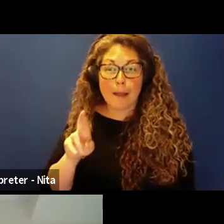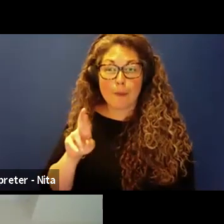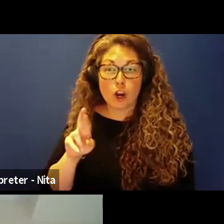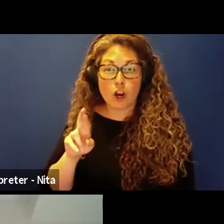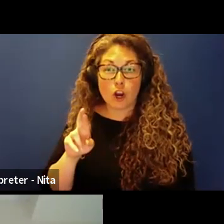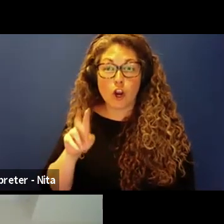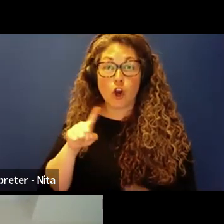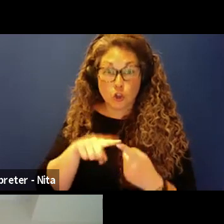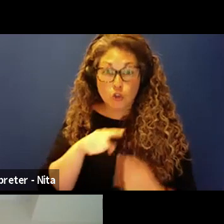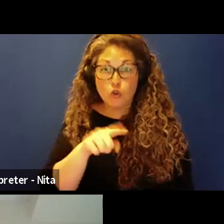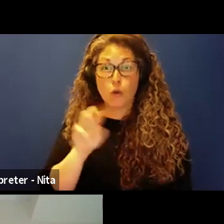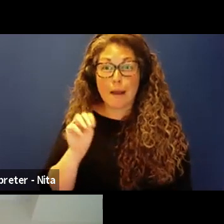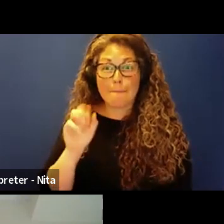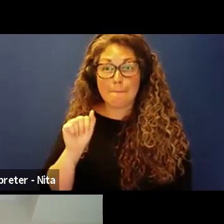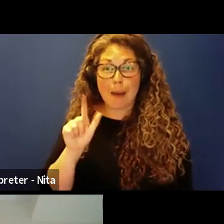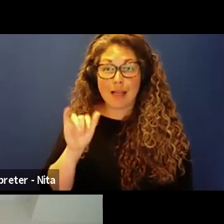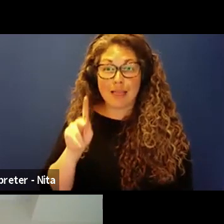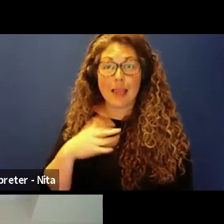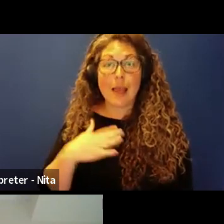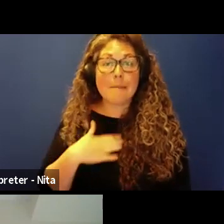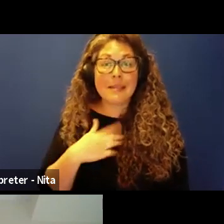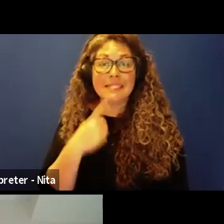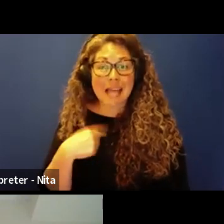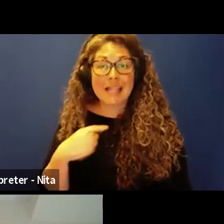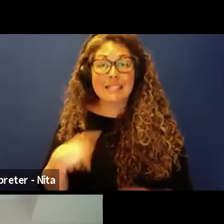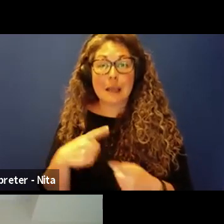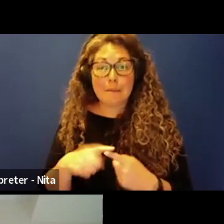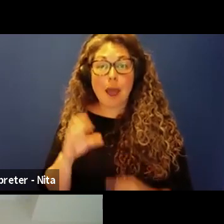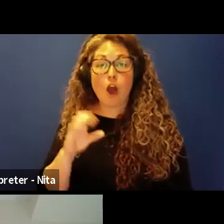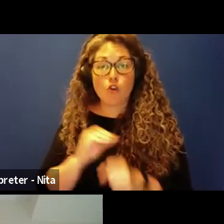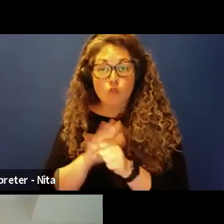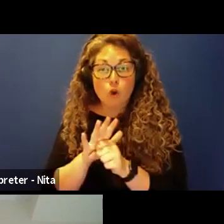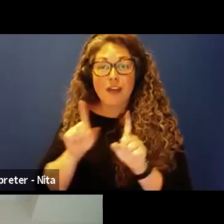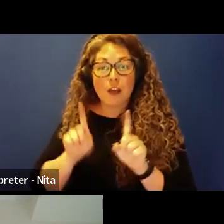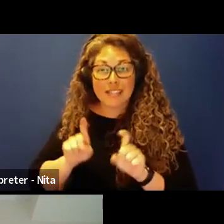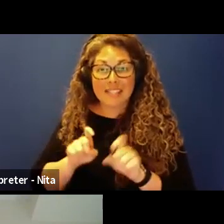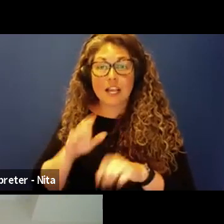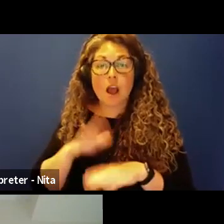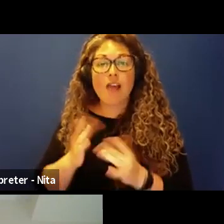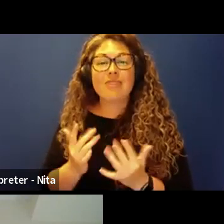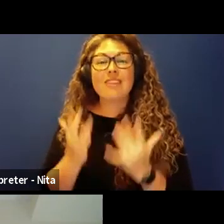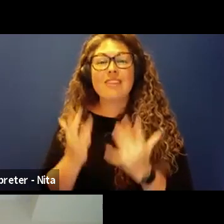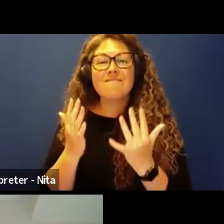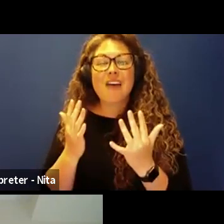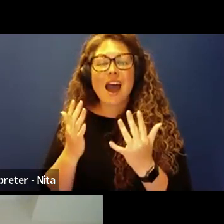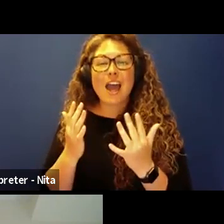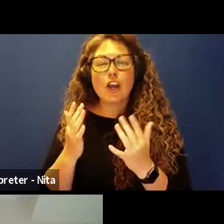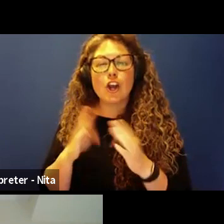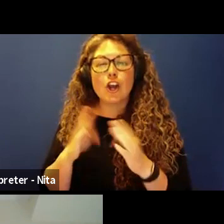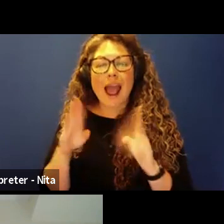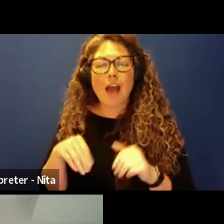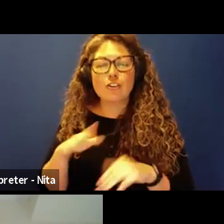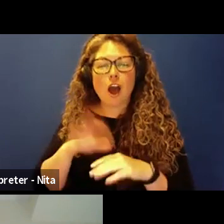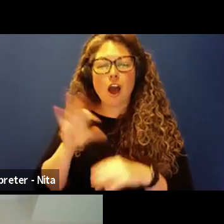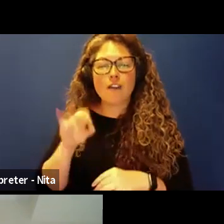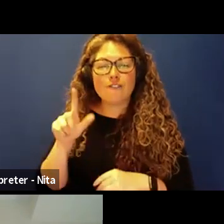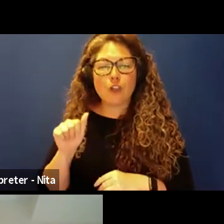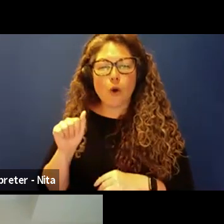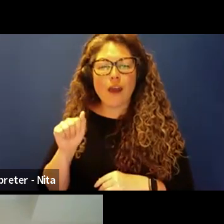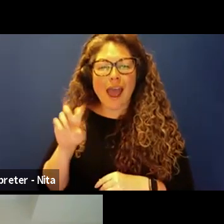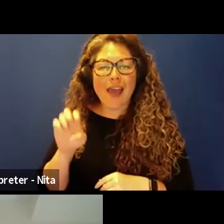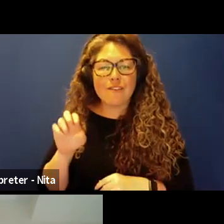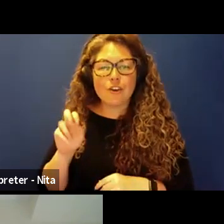tell us about the coronavirus testing available at the Firehouse on Florida Avenue Northeast on Wednesdays from